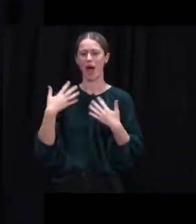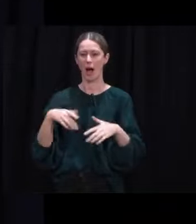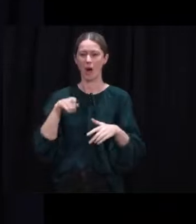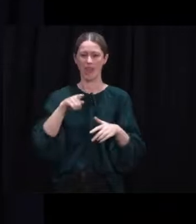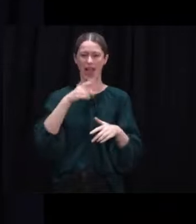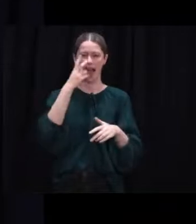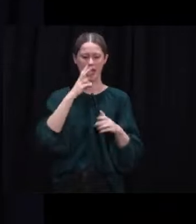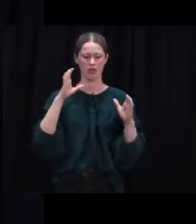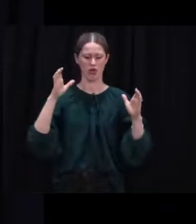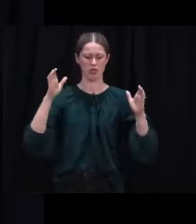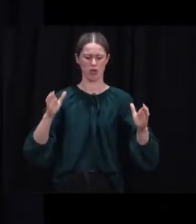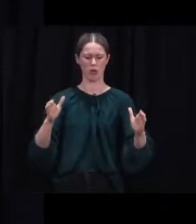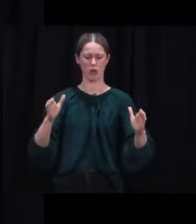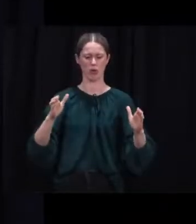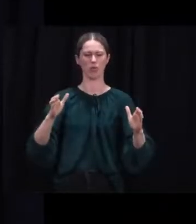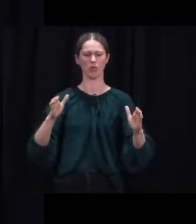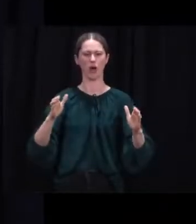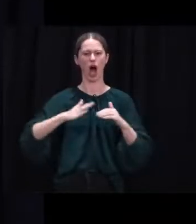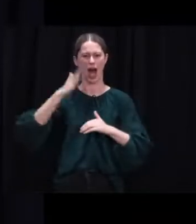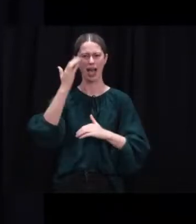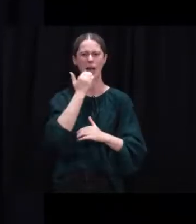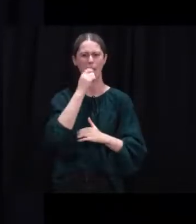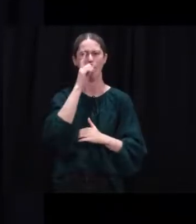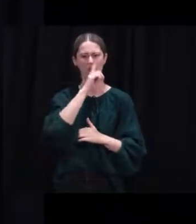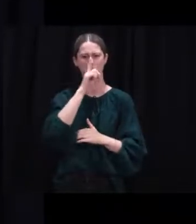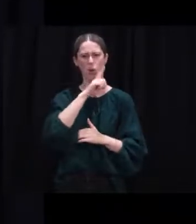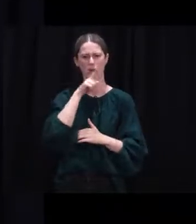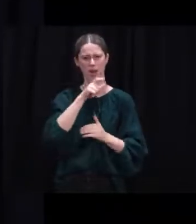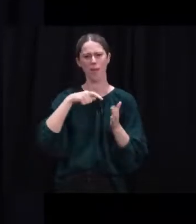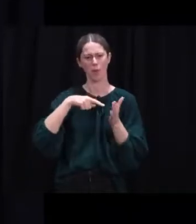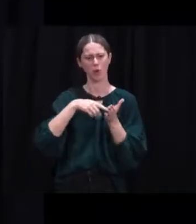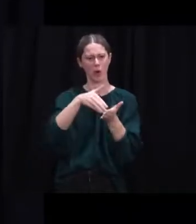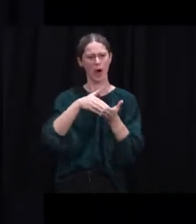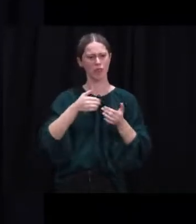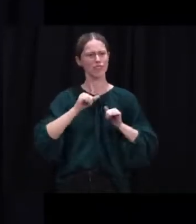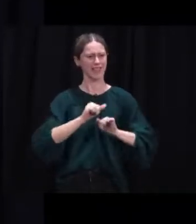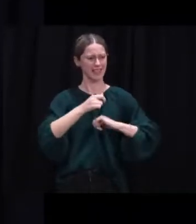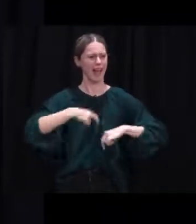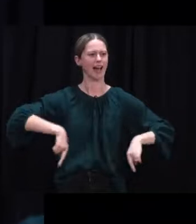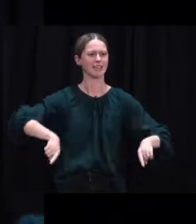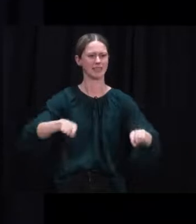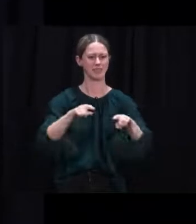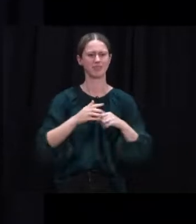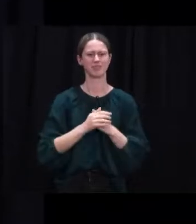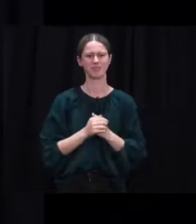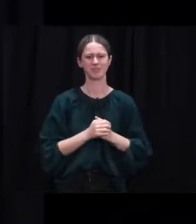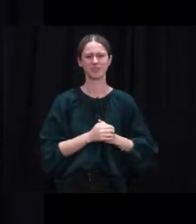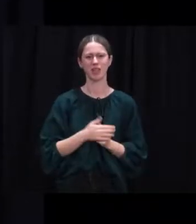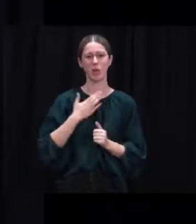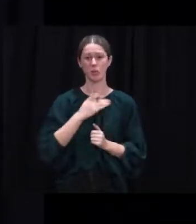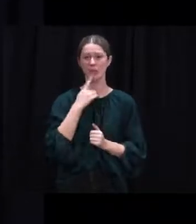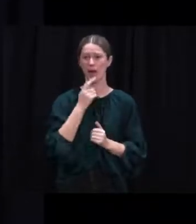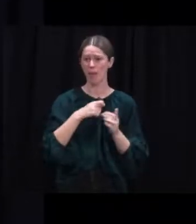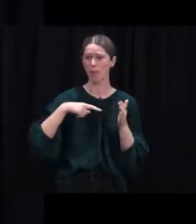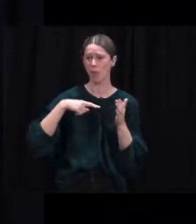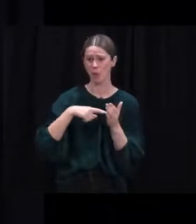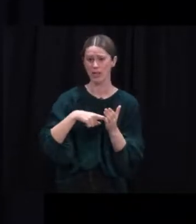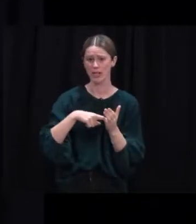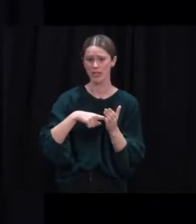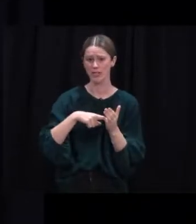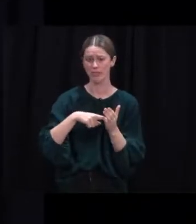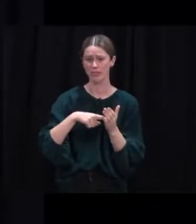over 30, you can book in to get your vaccine. This is quite a shift towards one of our larger groups who have a very